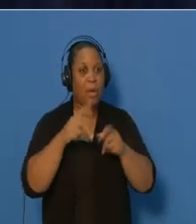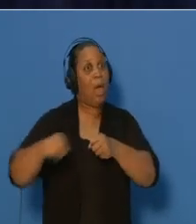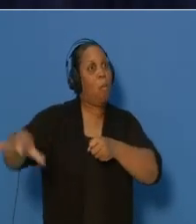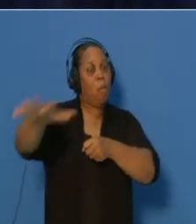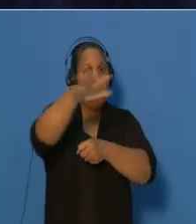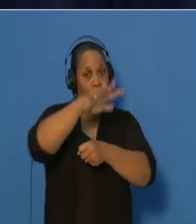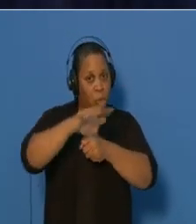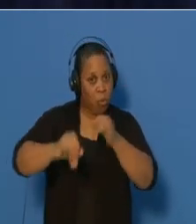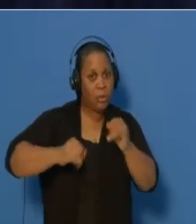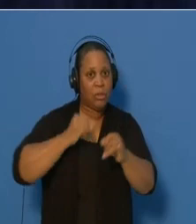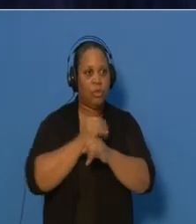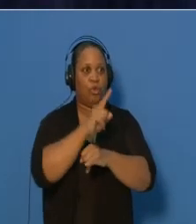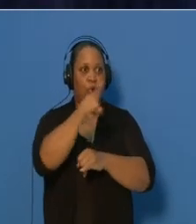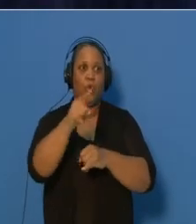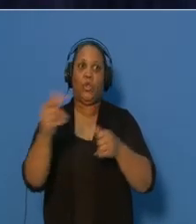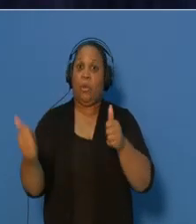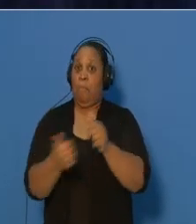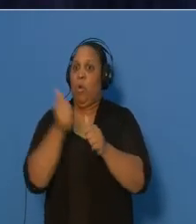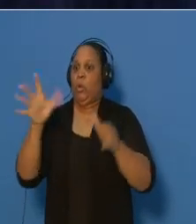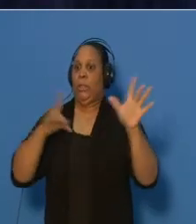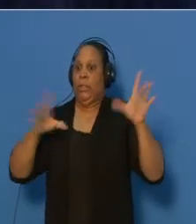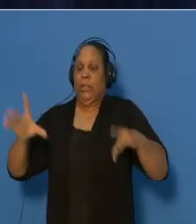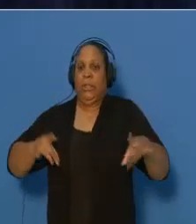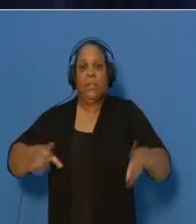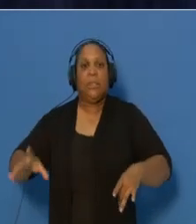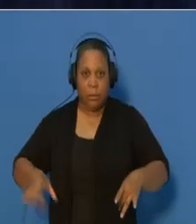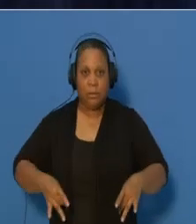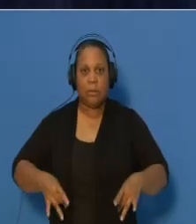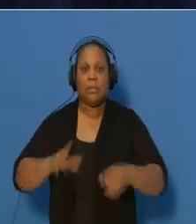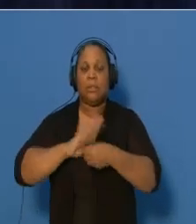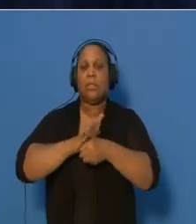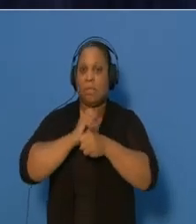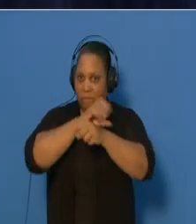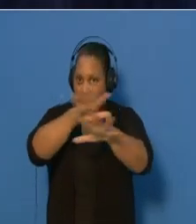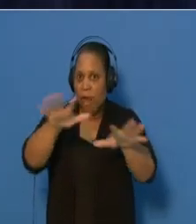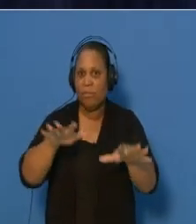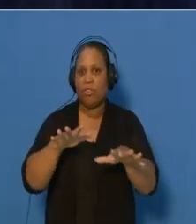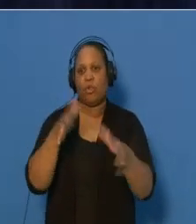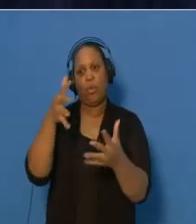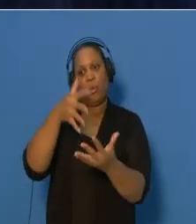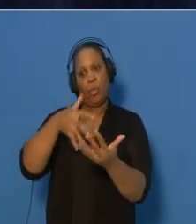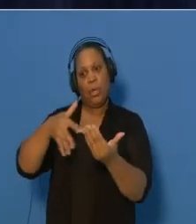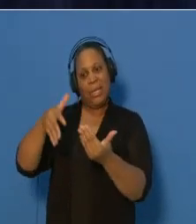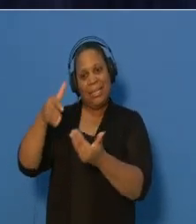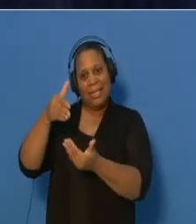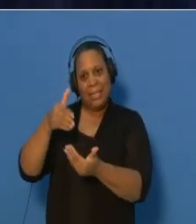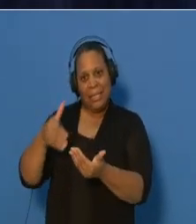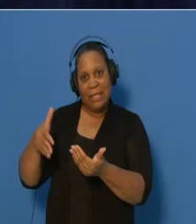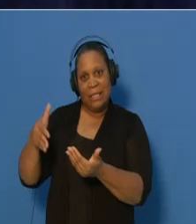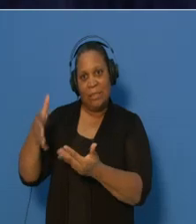that are most susceptible to COVID-19. So we have engaged with the Public Health